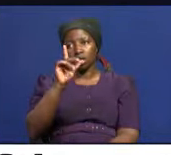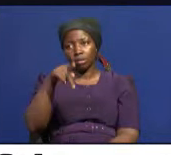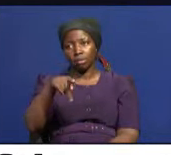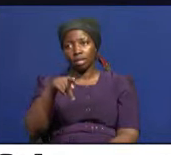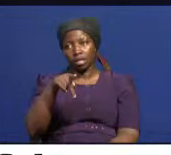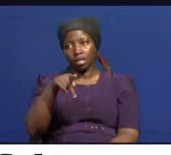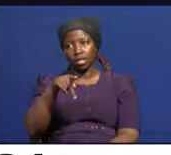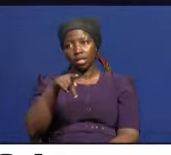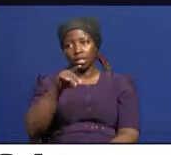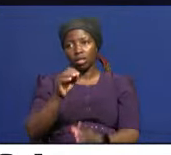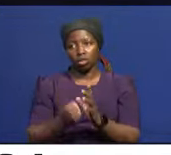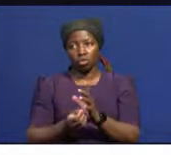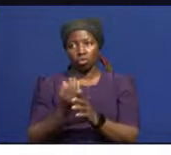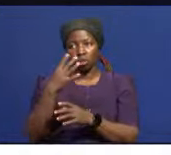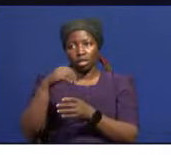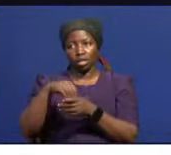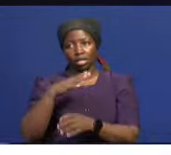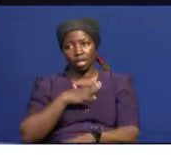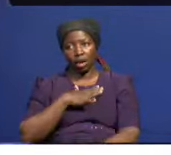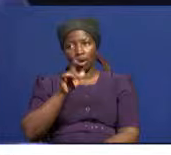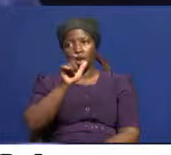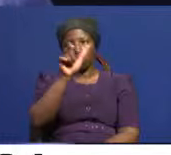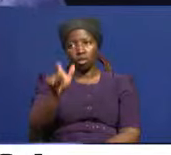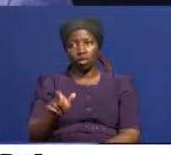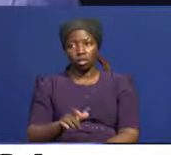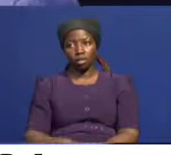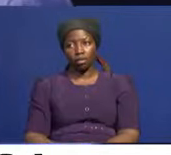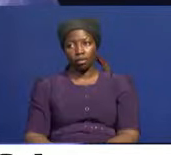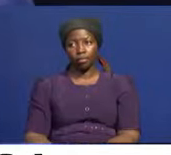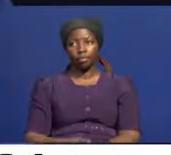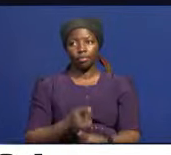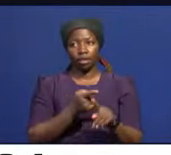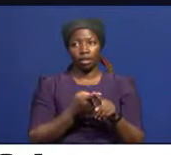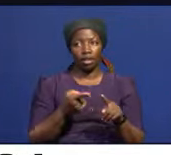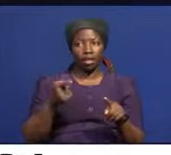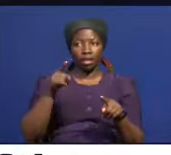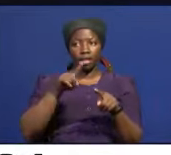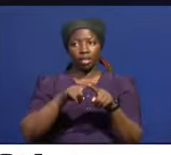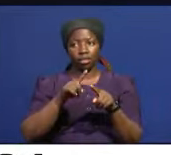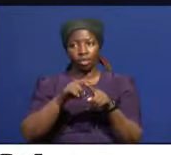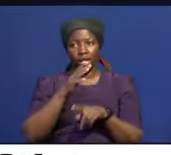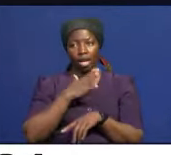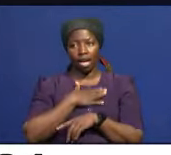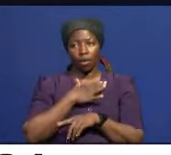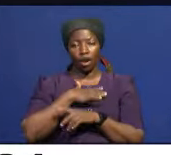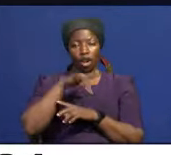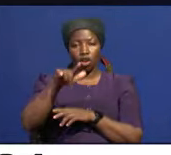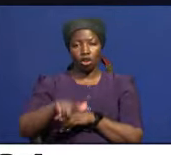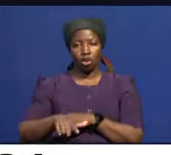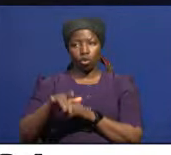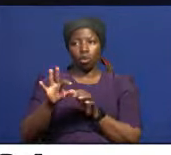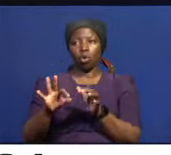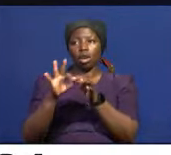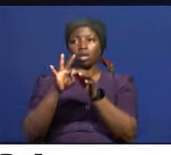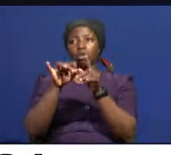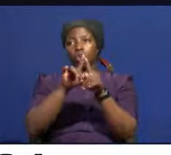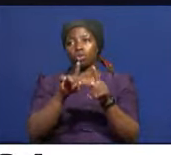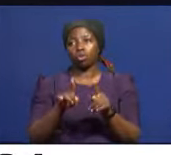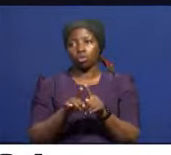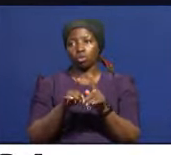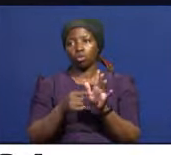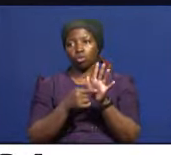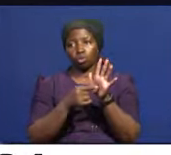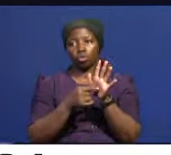1.4% GDP growth in our continent. Additionally, our low rate of connectivity also presents